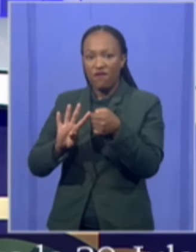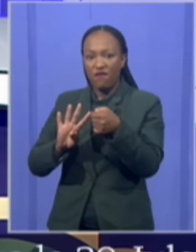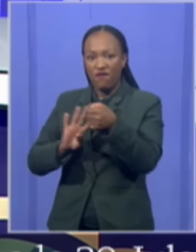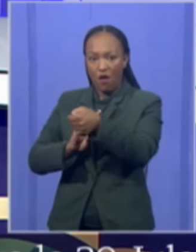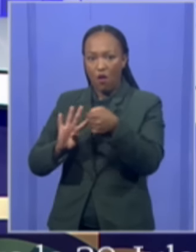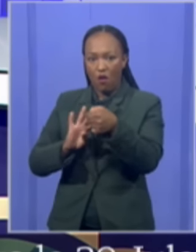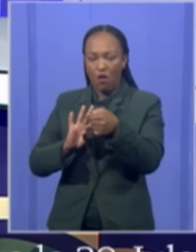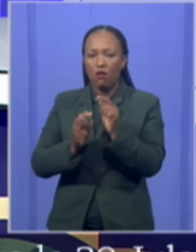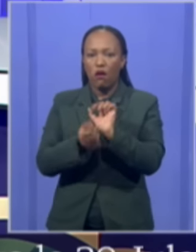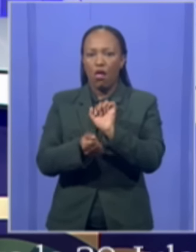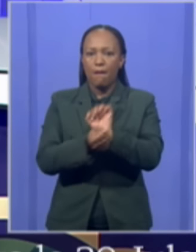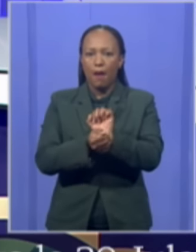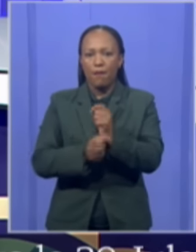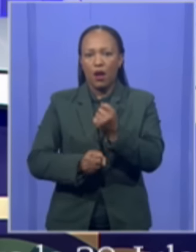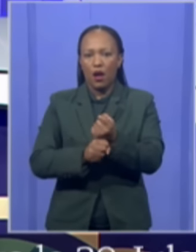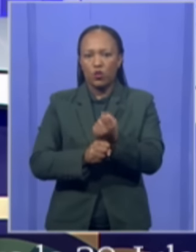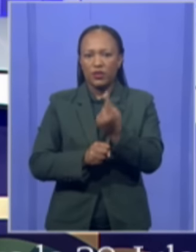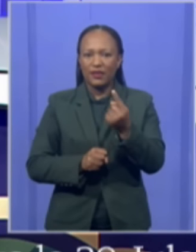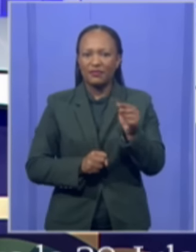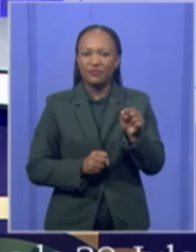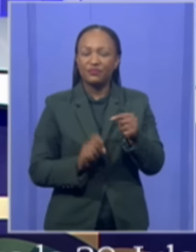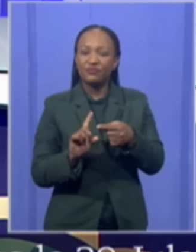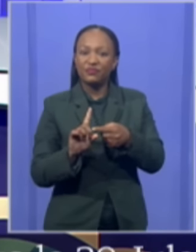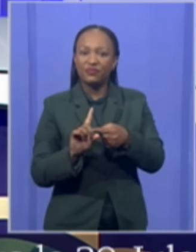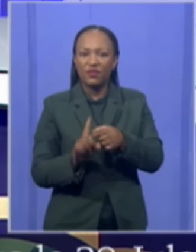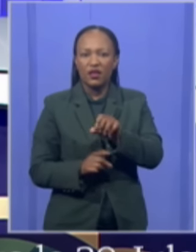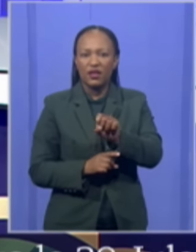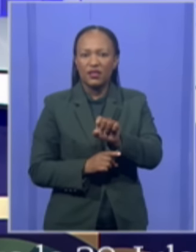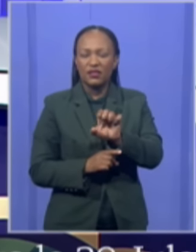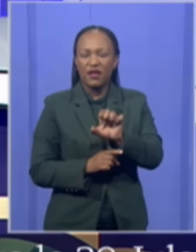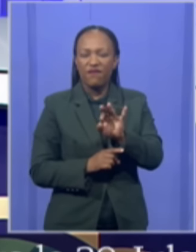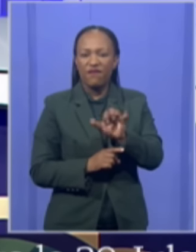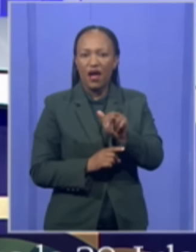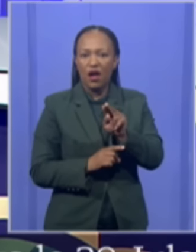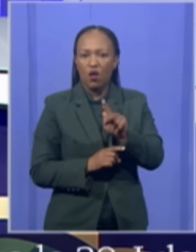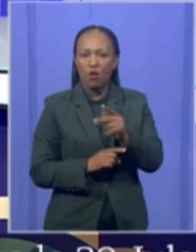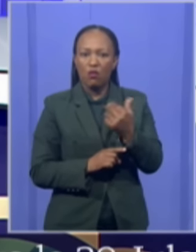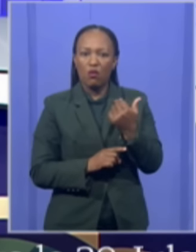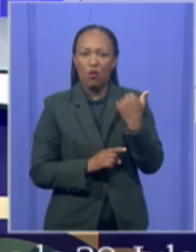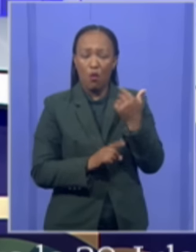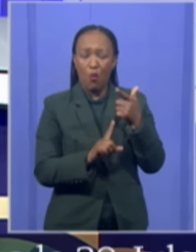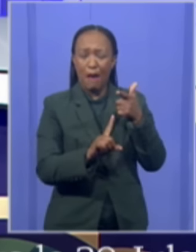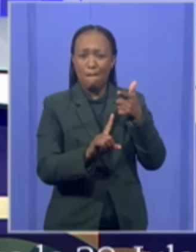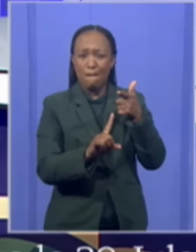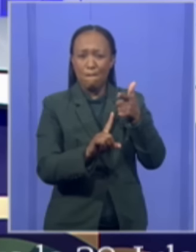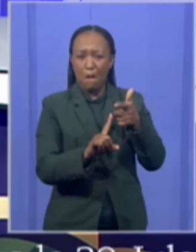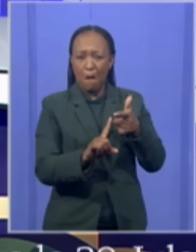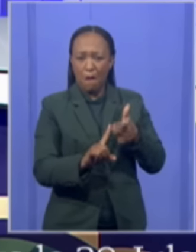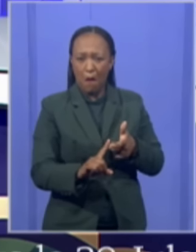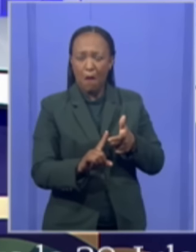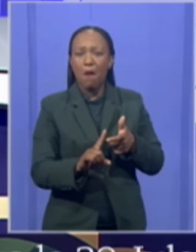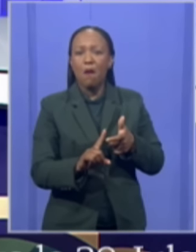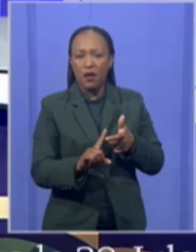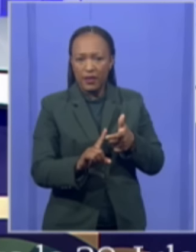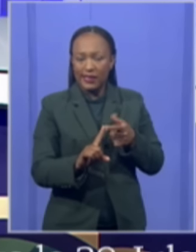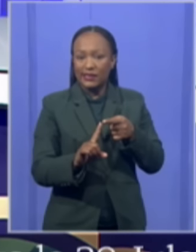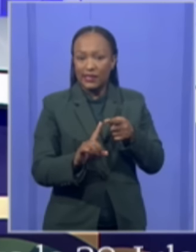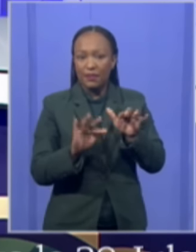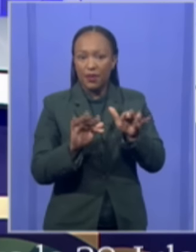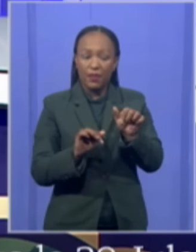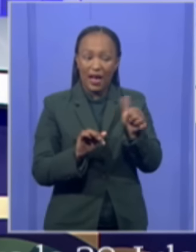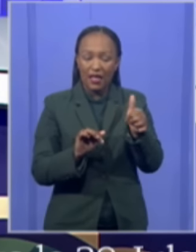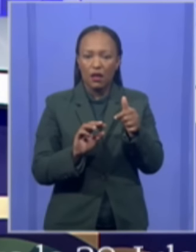provinceng ya Gauteng. Sefoka o bolailwe ka sefako sa dikolo ka Woodmead kgweding ya Dibatsela ngwageng wa 2022. Batho ba bangwe